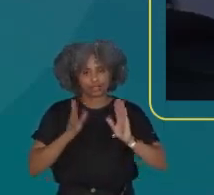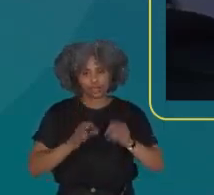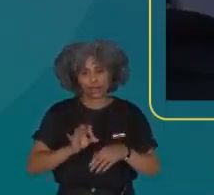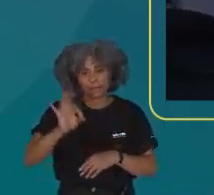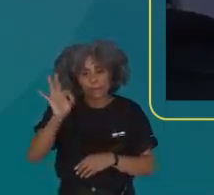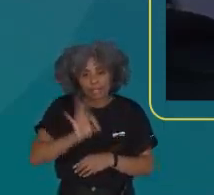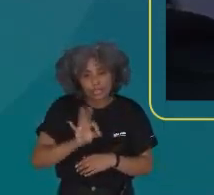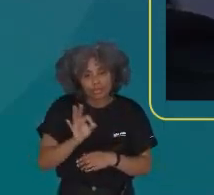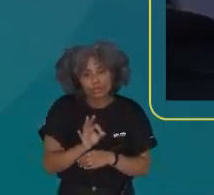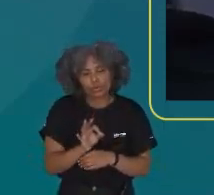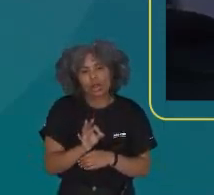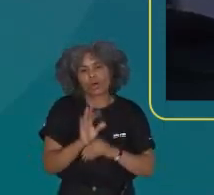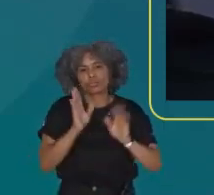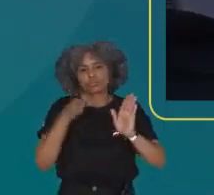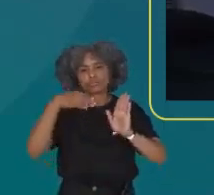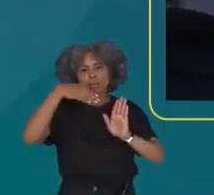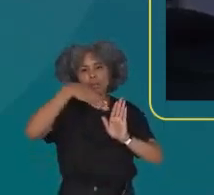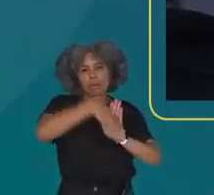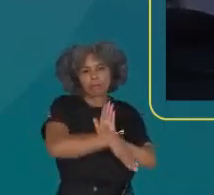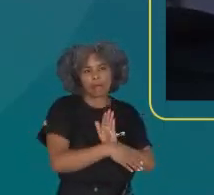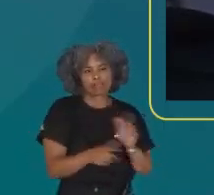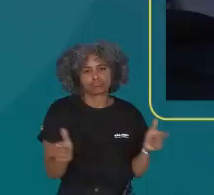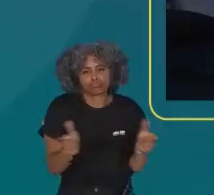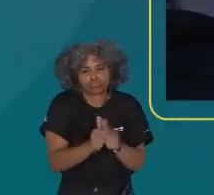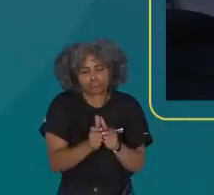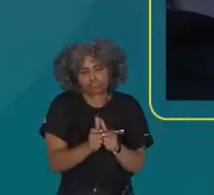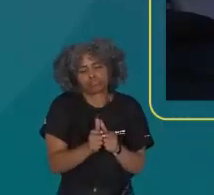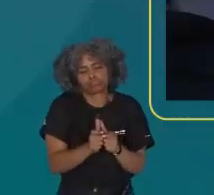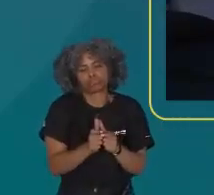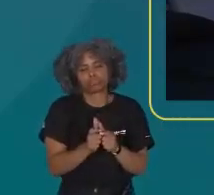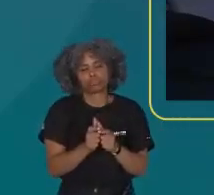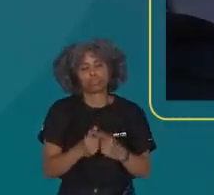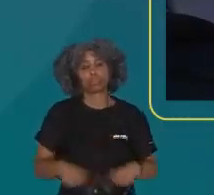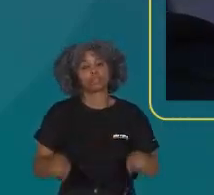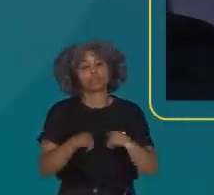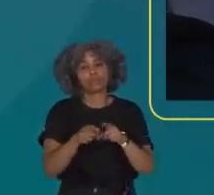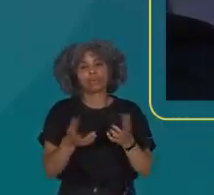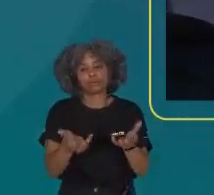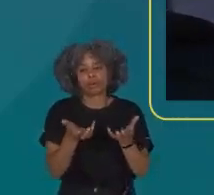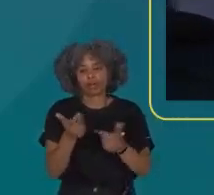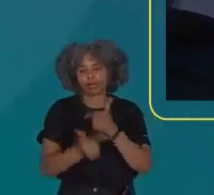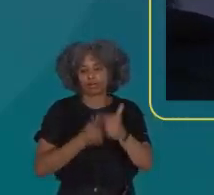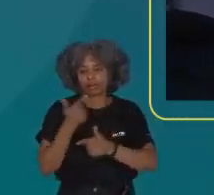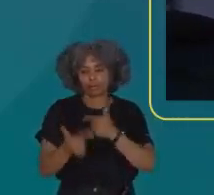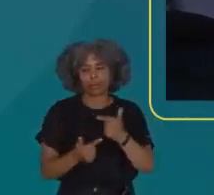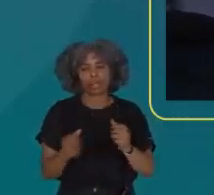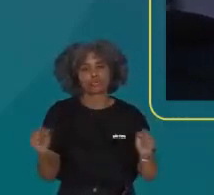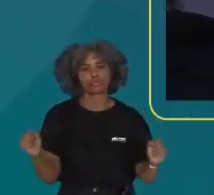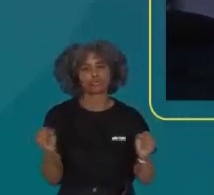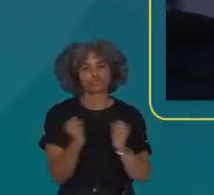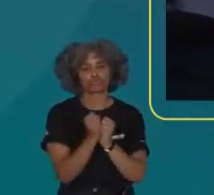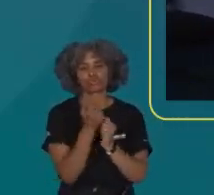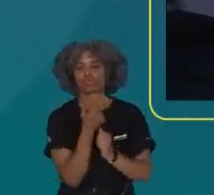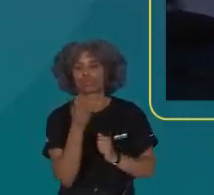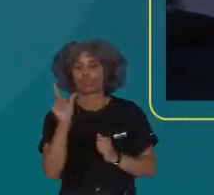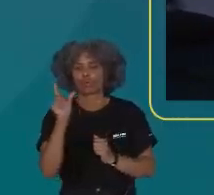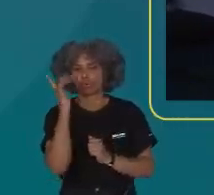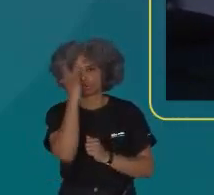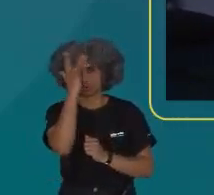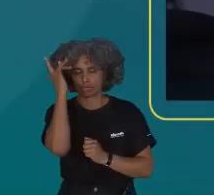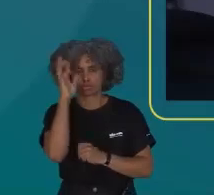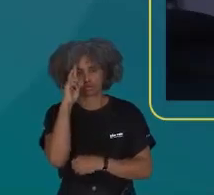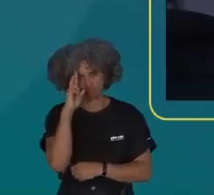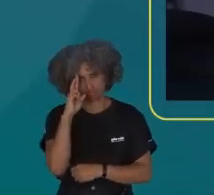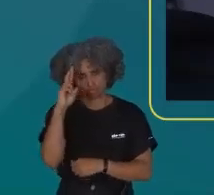in a collaborative way with other owners, so we make sure that we can work in those to achieve